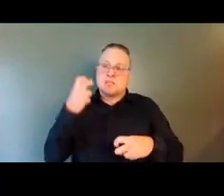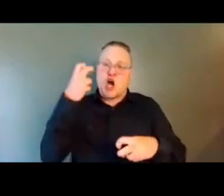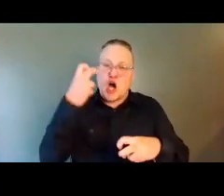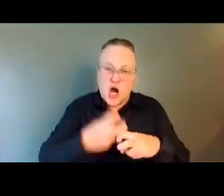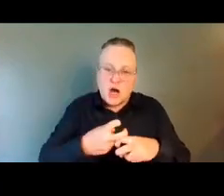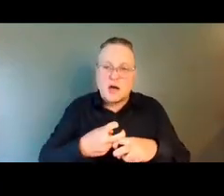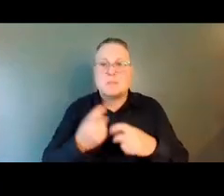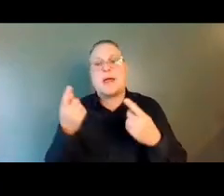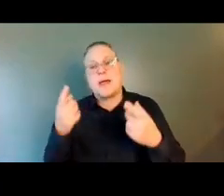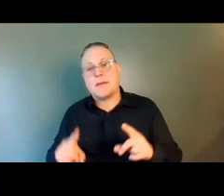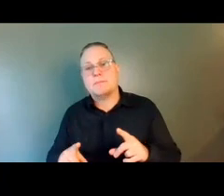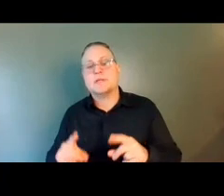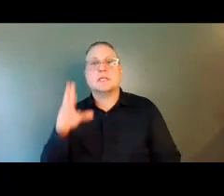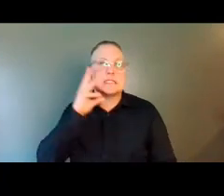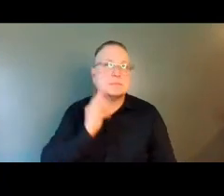types of